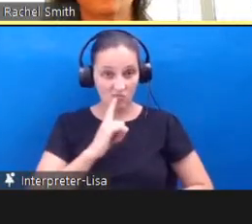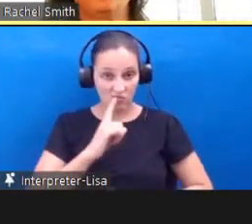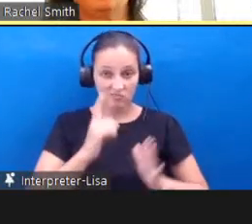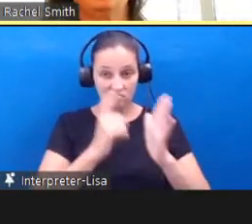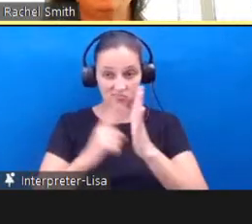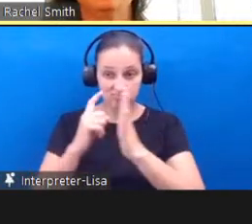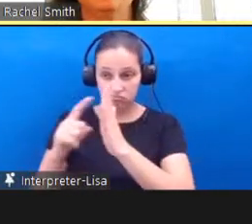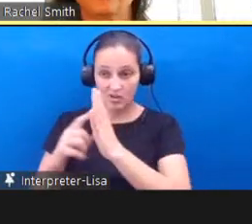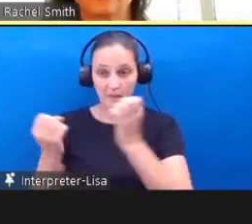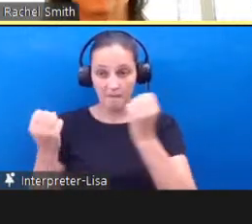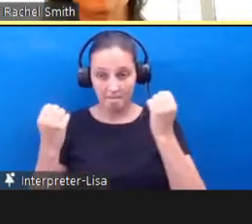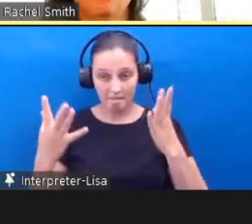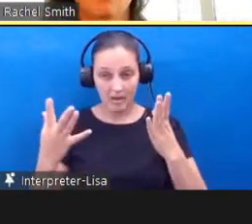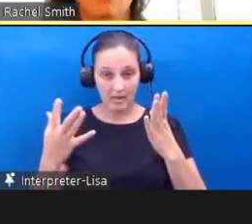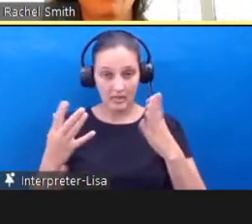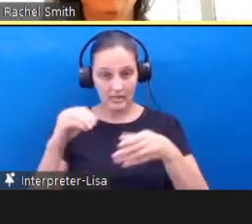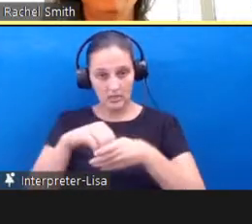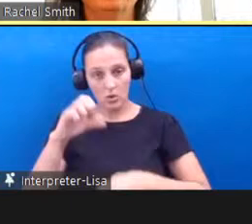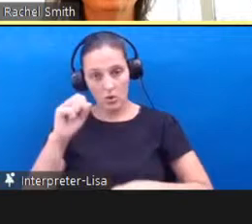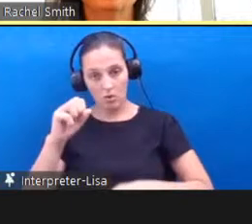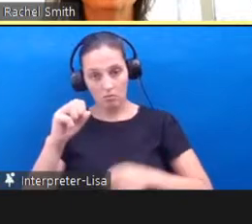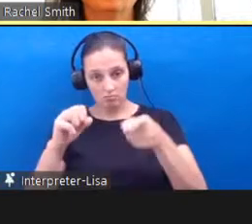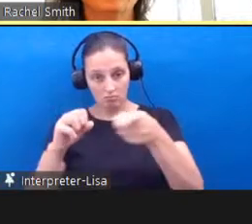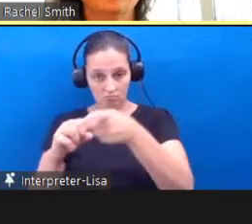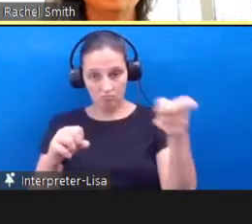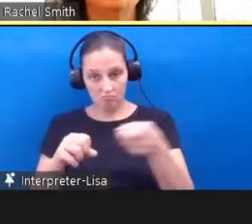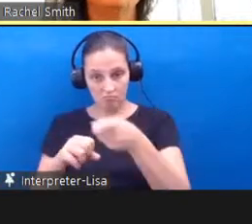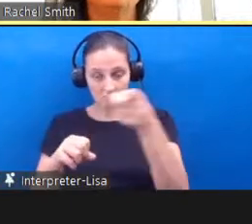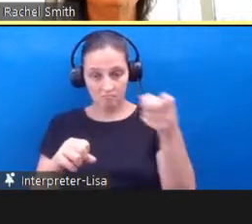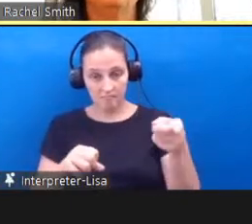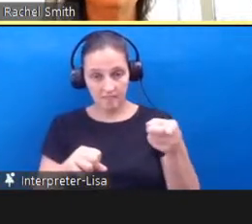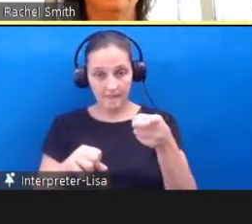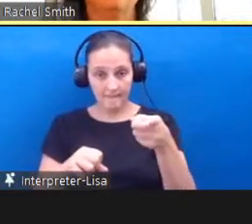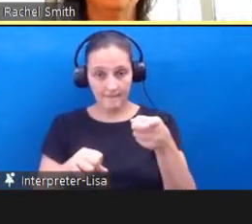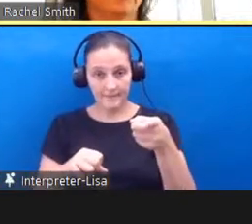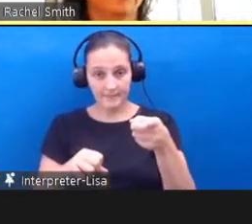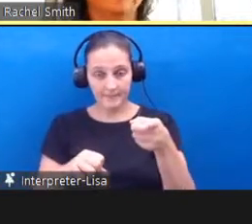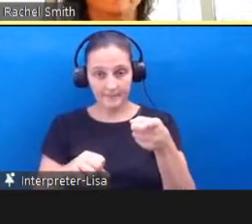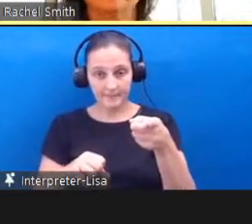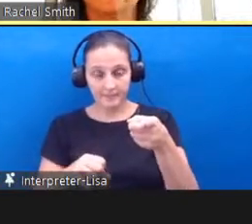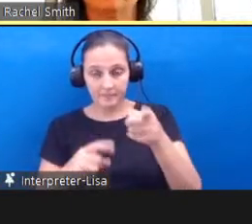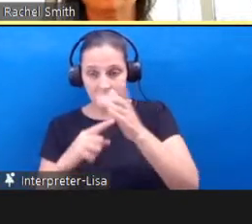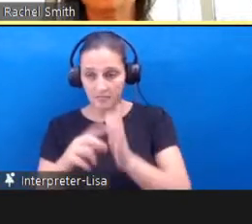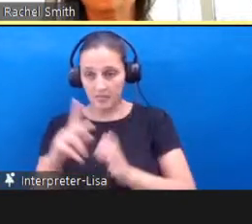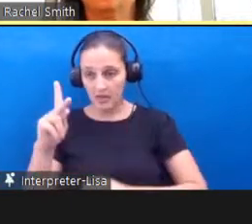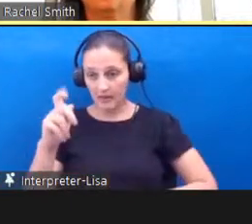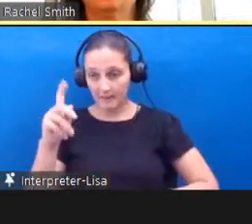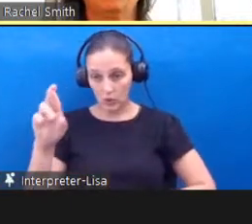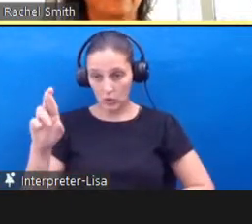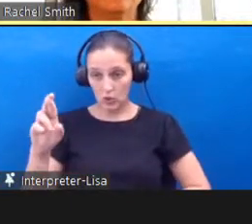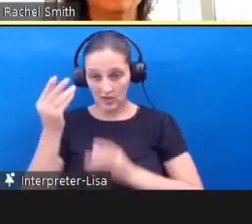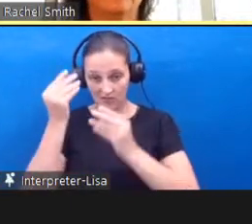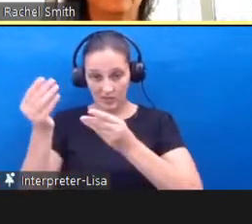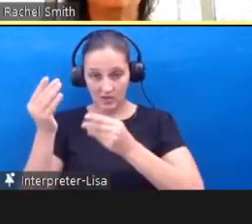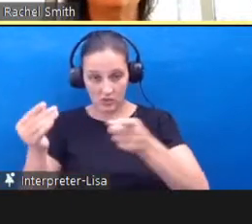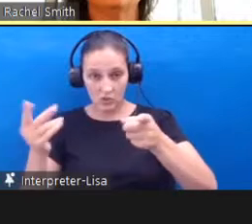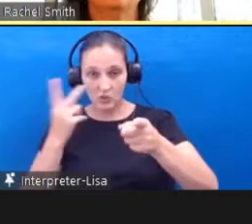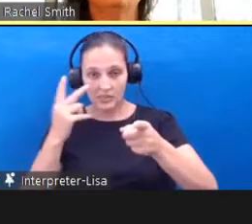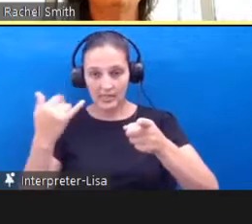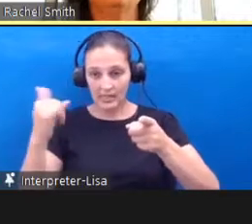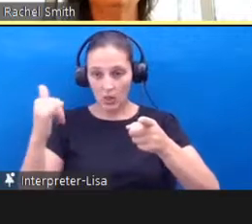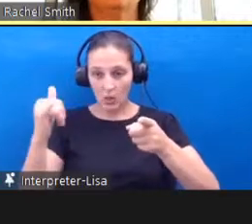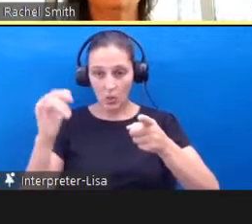see here in OpenSpace. So these, so when I showed you the Kepler data set, these yellow